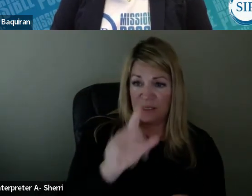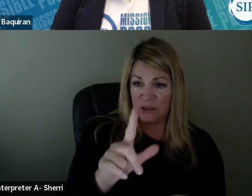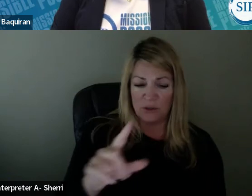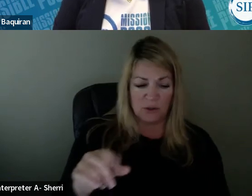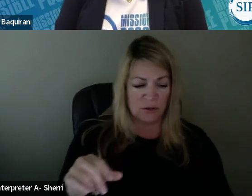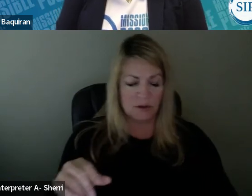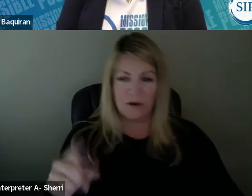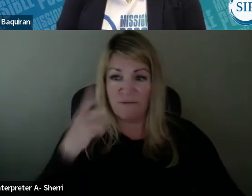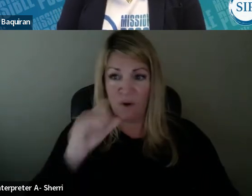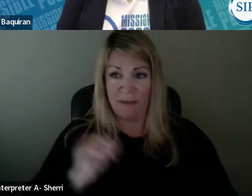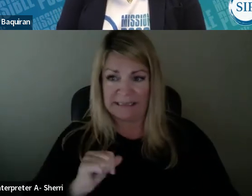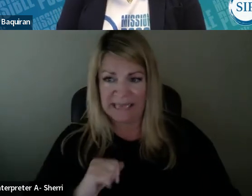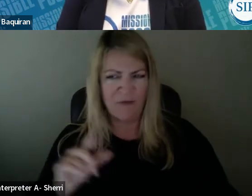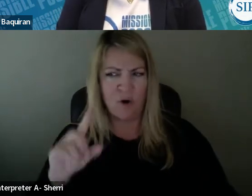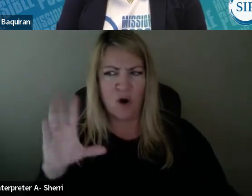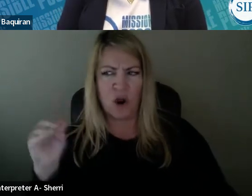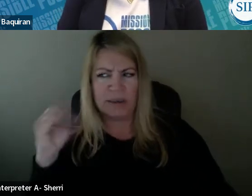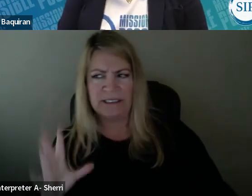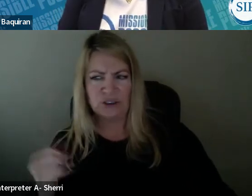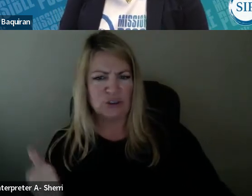for myself or for the co-teacher?